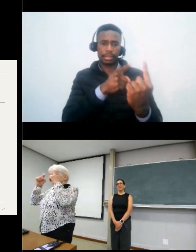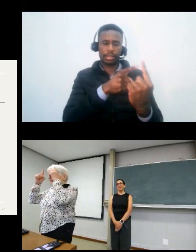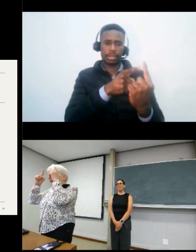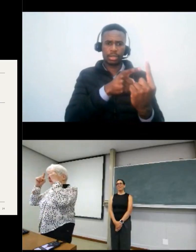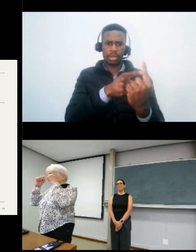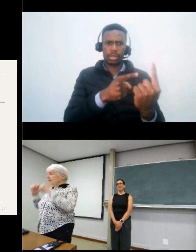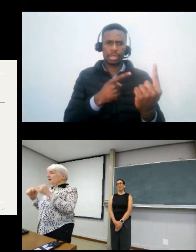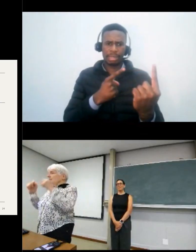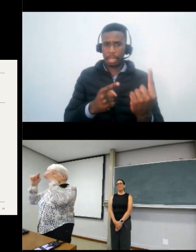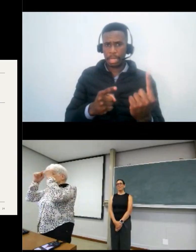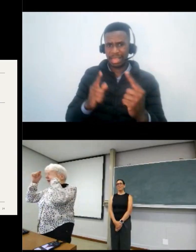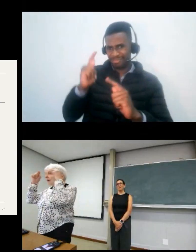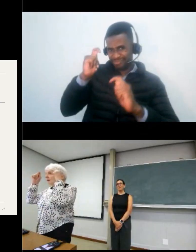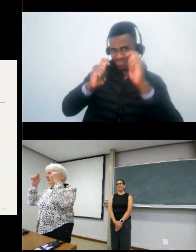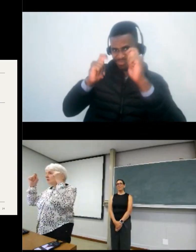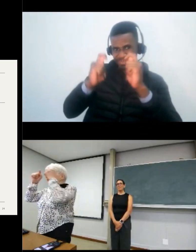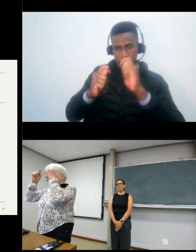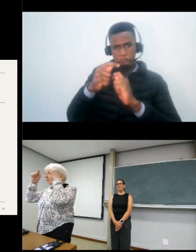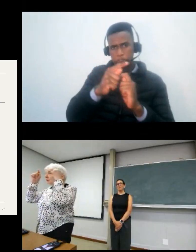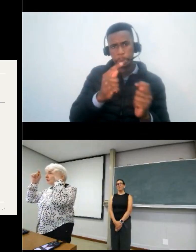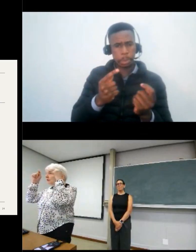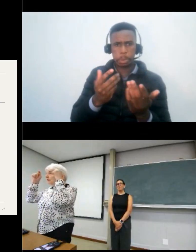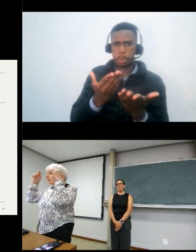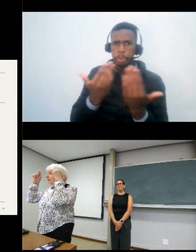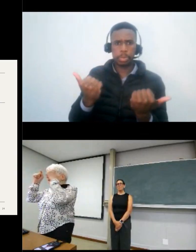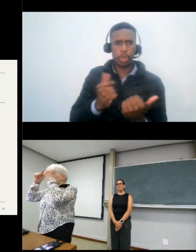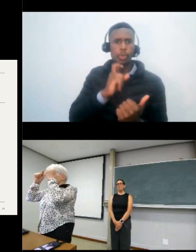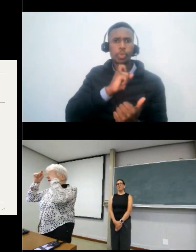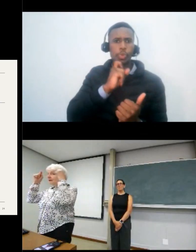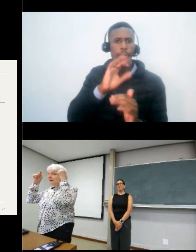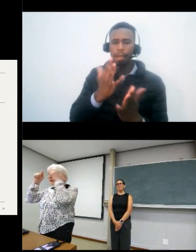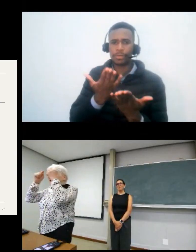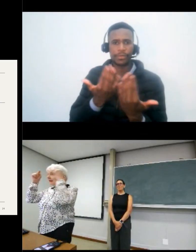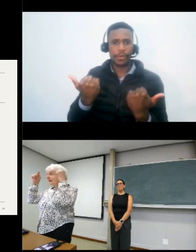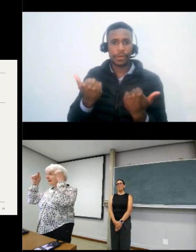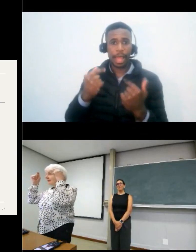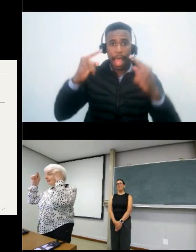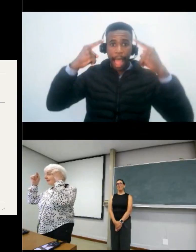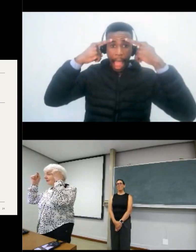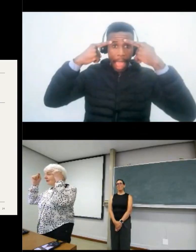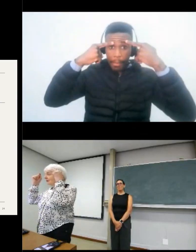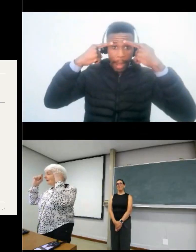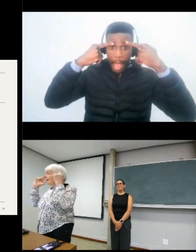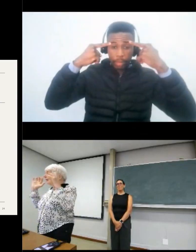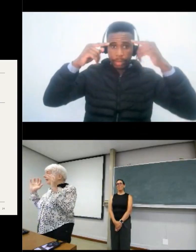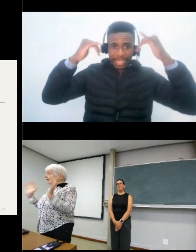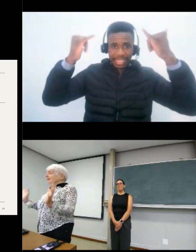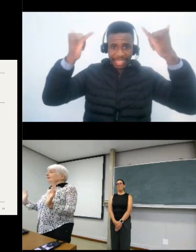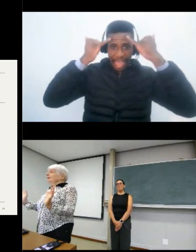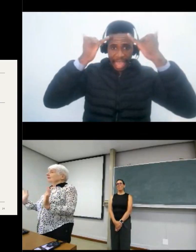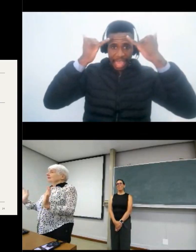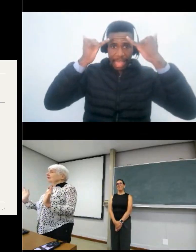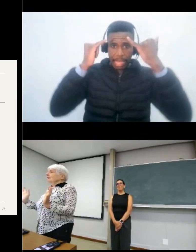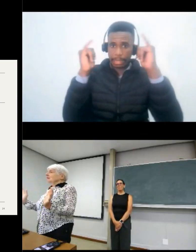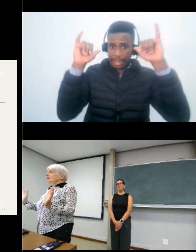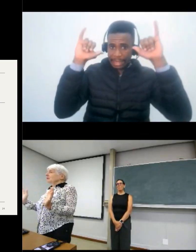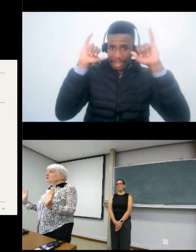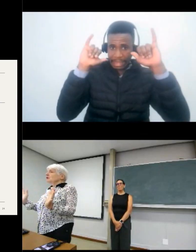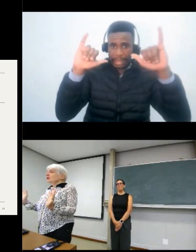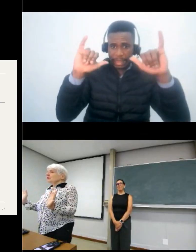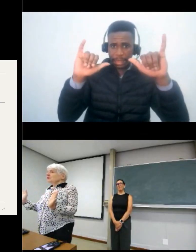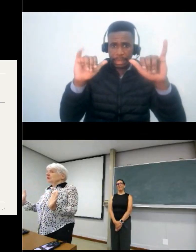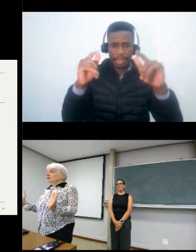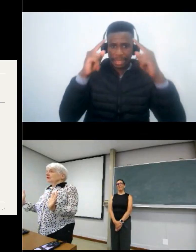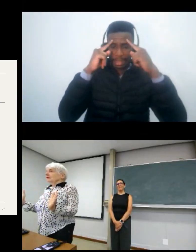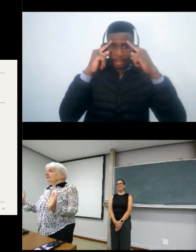non-manual markers involving the eyebrows. Her eyebrows did not move throughout the whole test. No. Had she